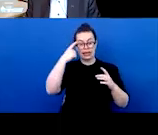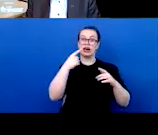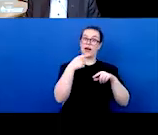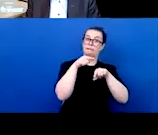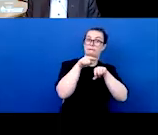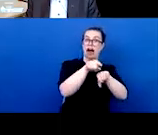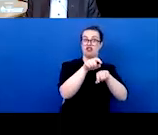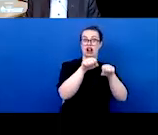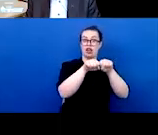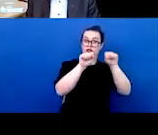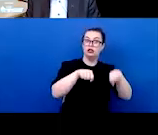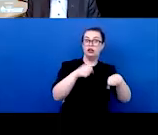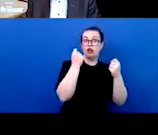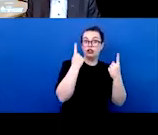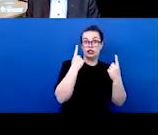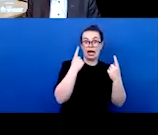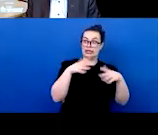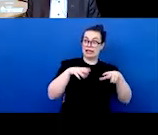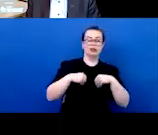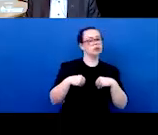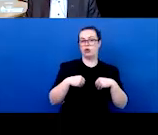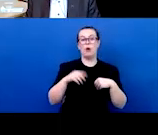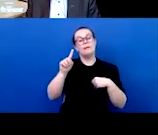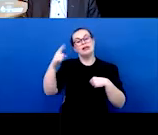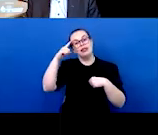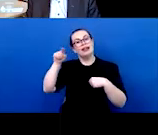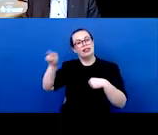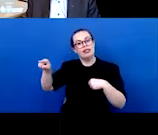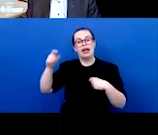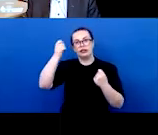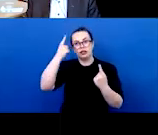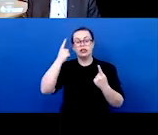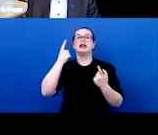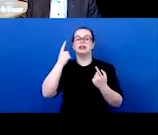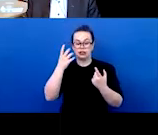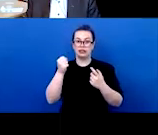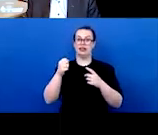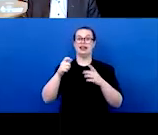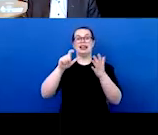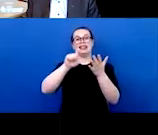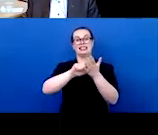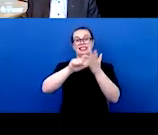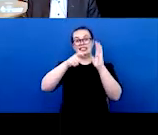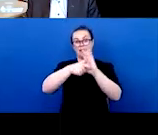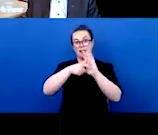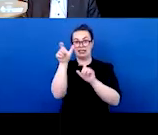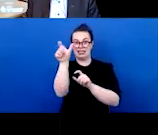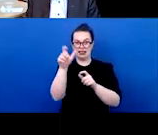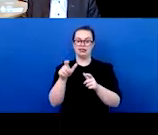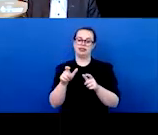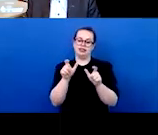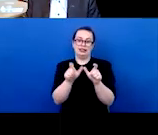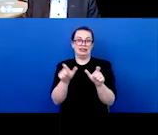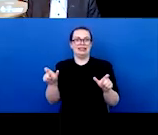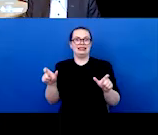think that recognizing the respective autonomy of modules for syntax and semantics, not just the autonomy of syntax,